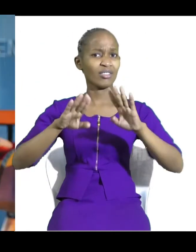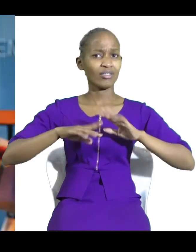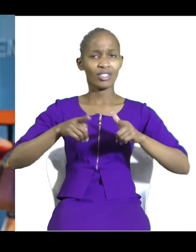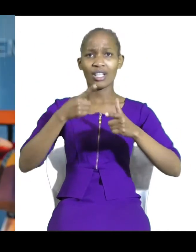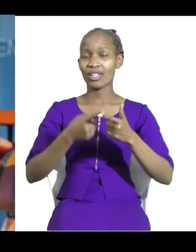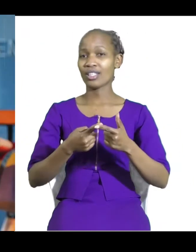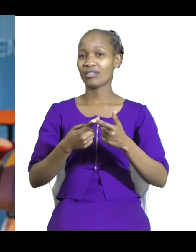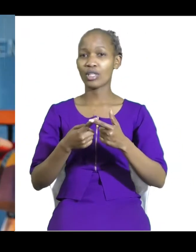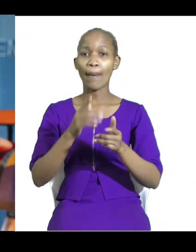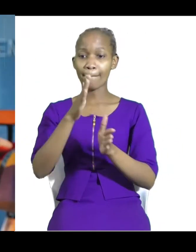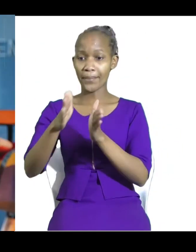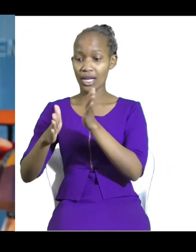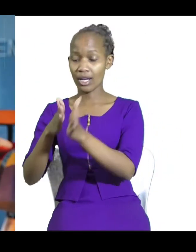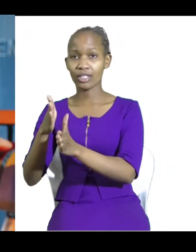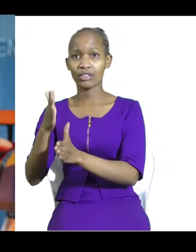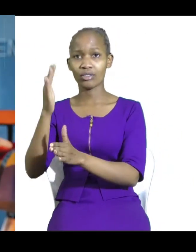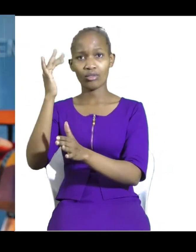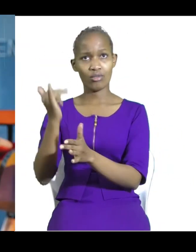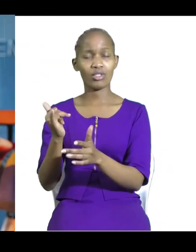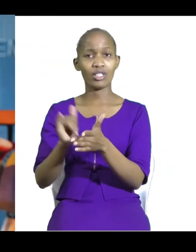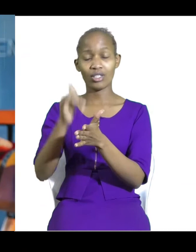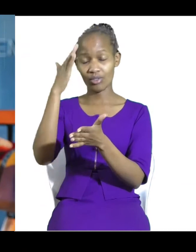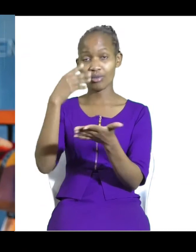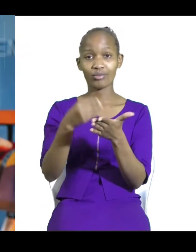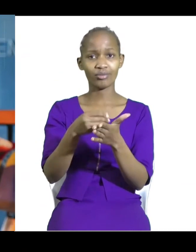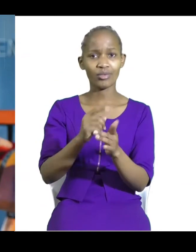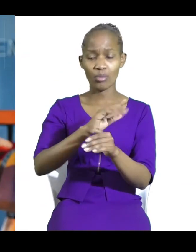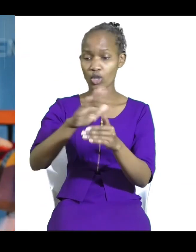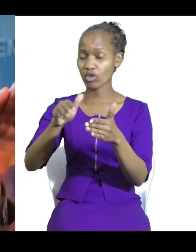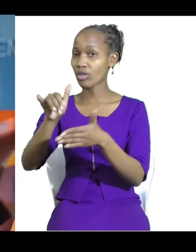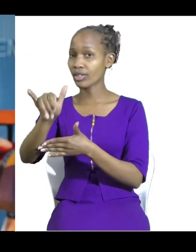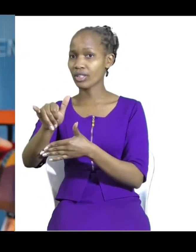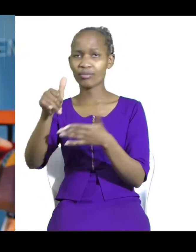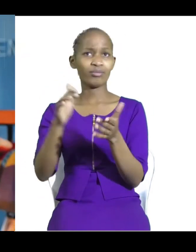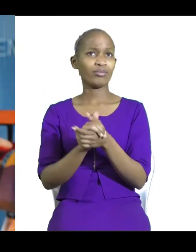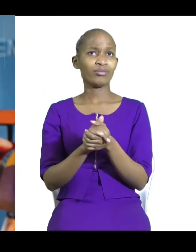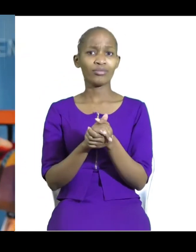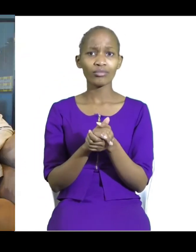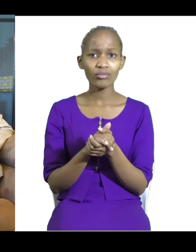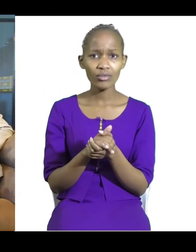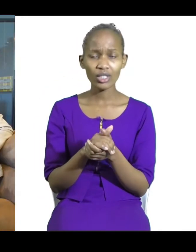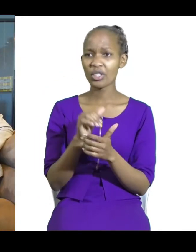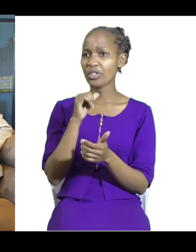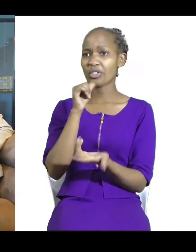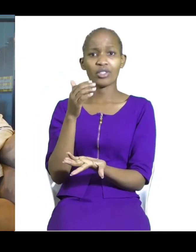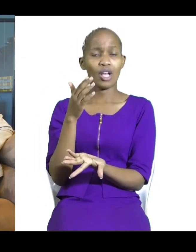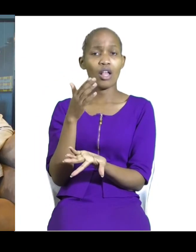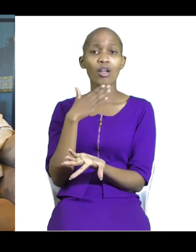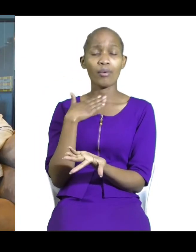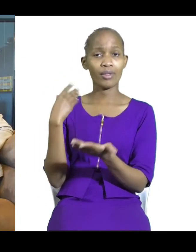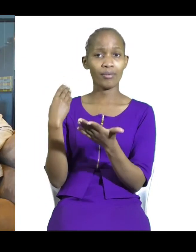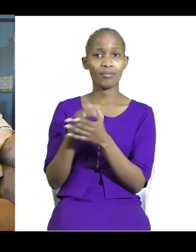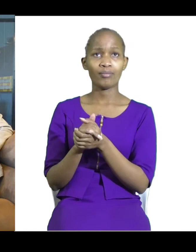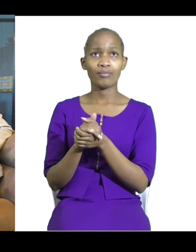sustainability, then we go to scale, because scale will come now where that's where you need money. But all this one, the problem, you don't need money to identify